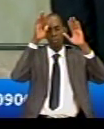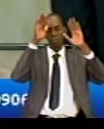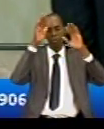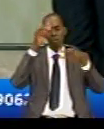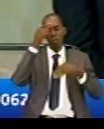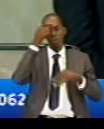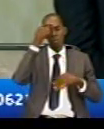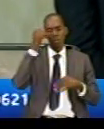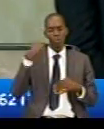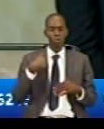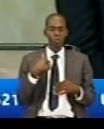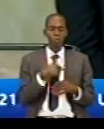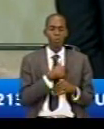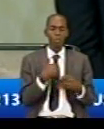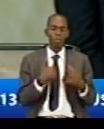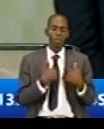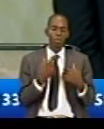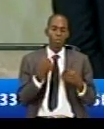because we have the assurance